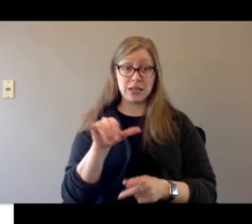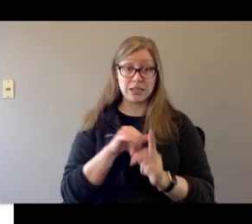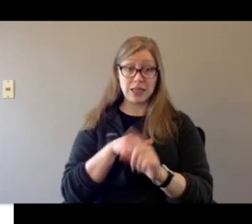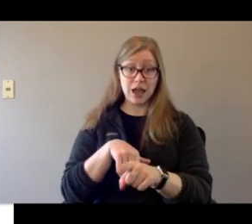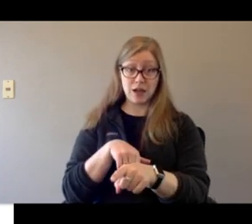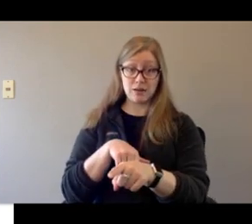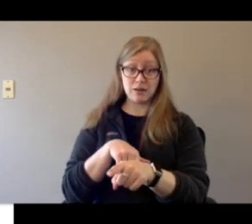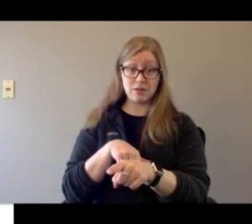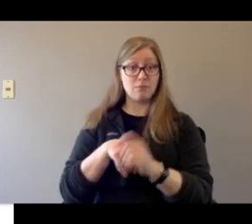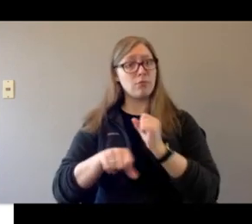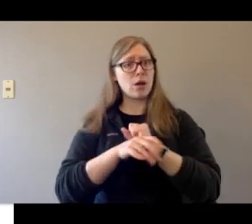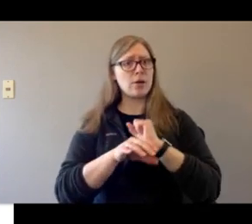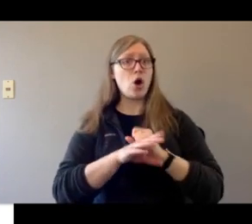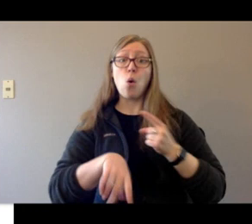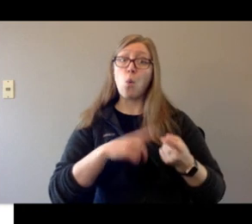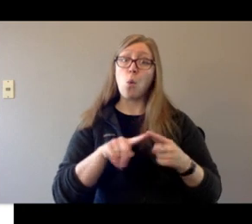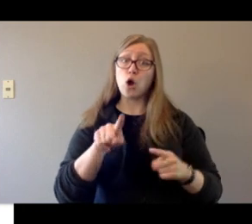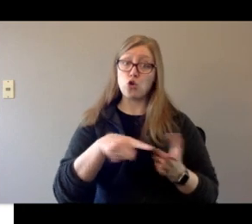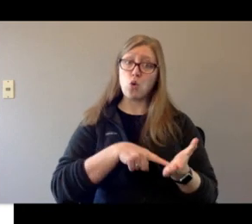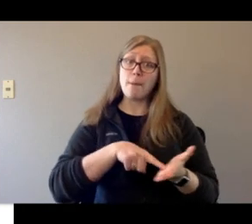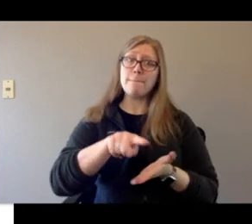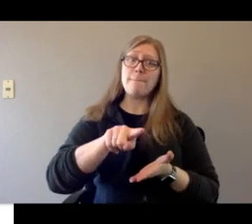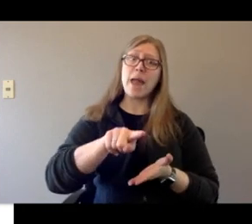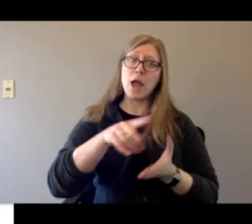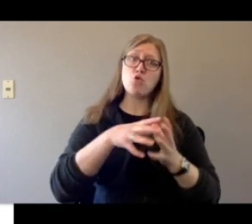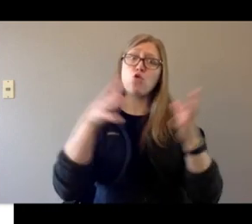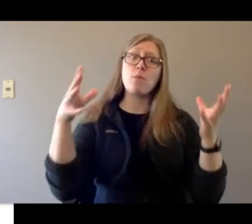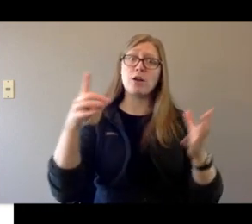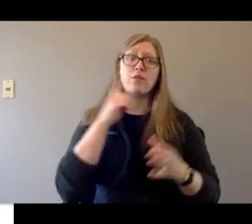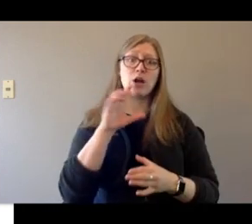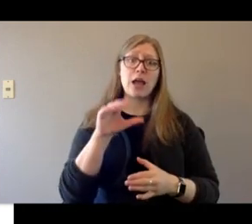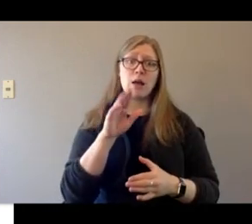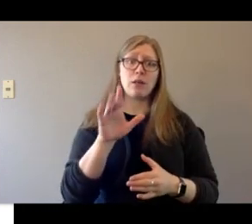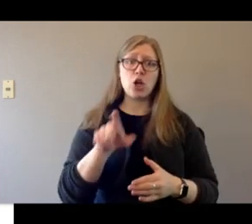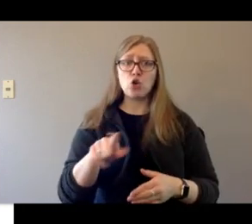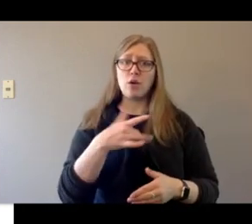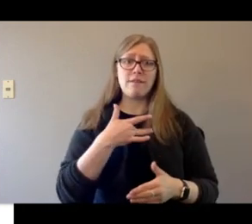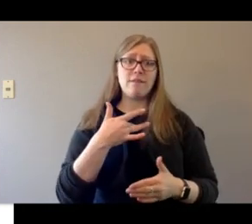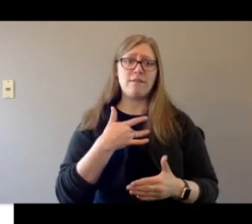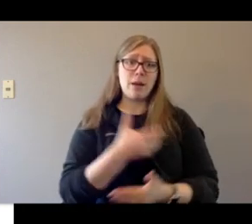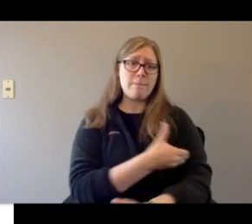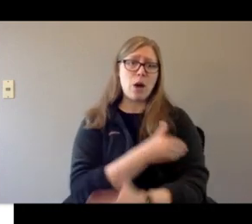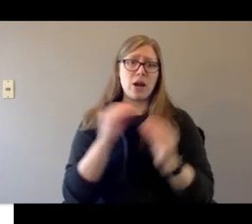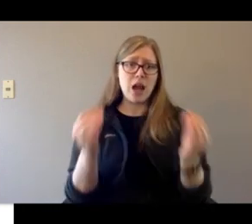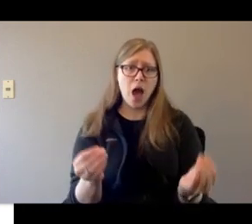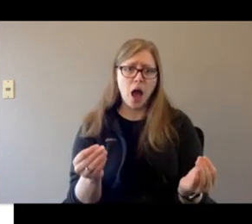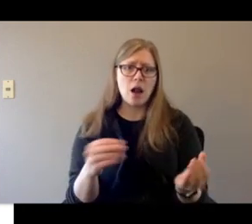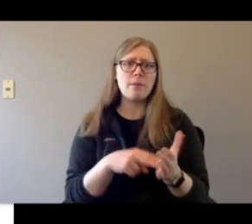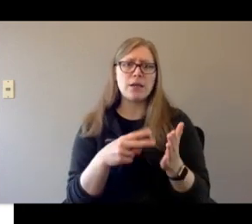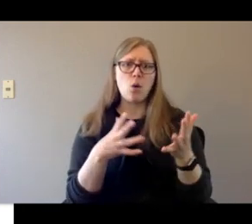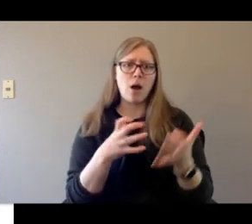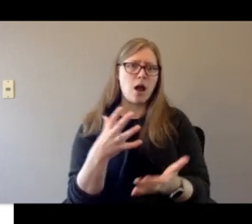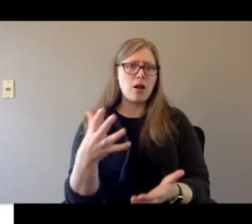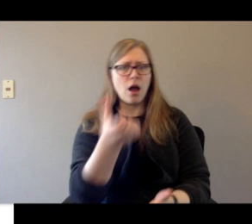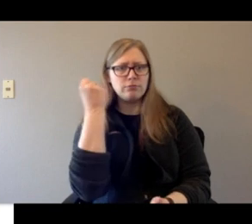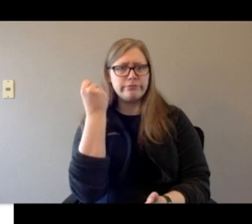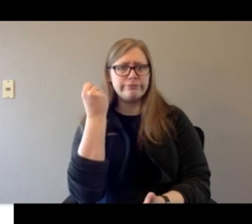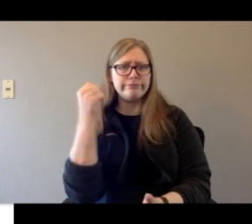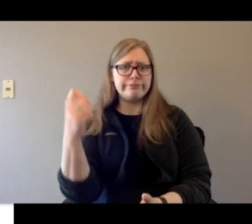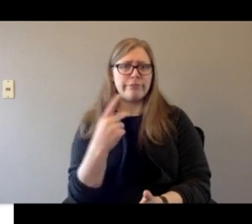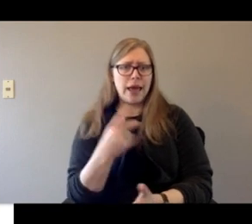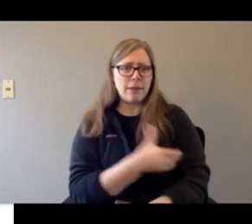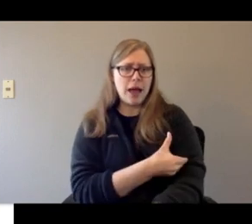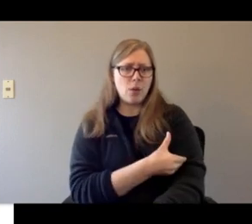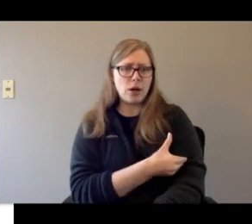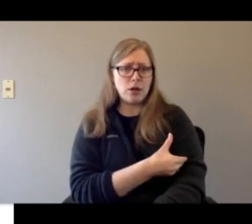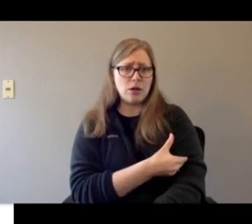When you pay too much for cable, you feel powerless. When you feel powerless, you want to take the power back. When you want to take the power back, you